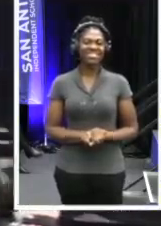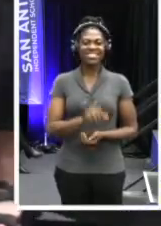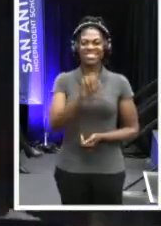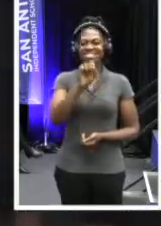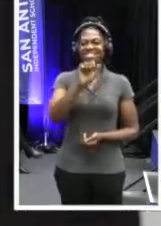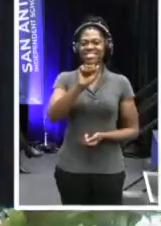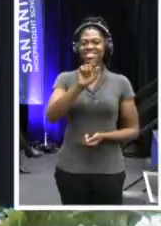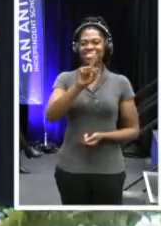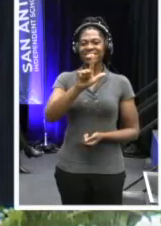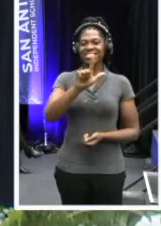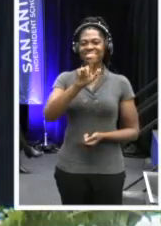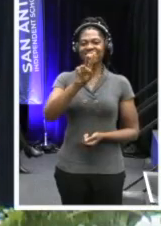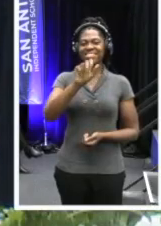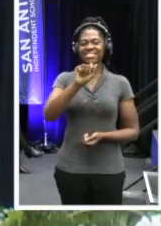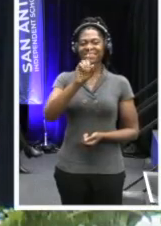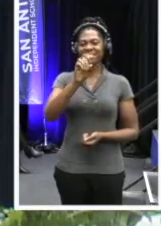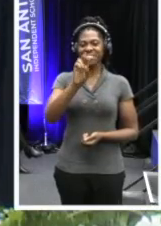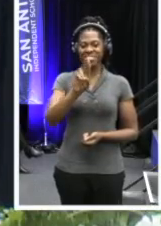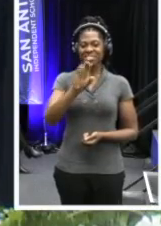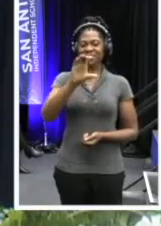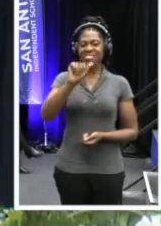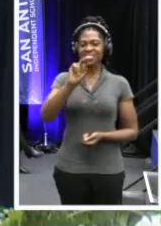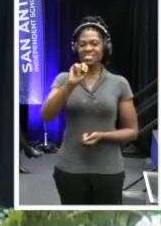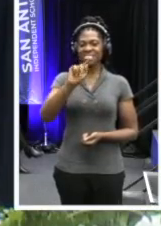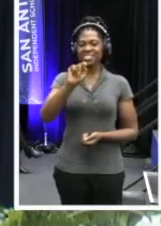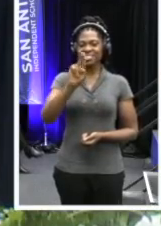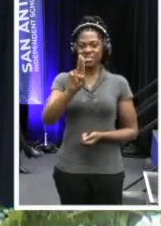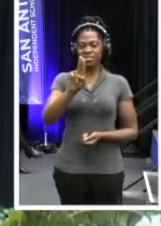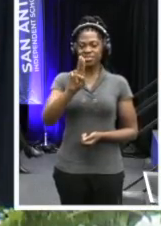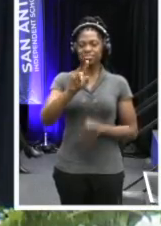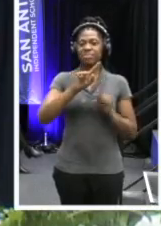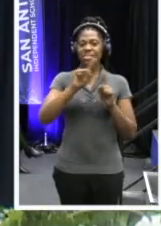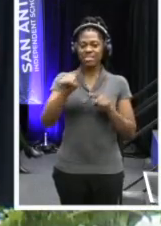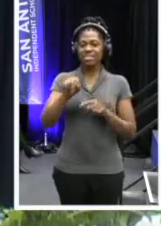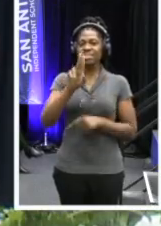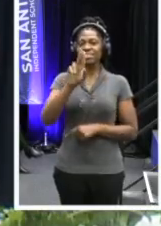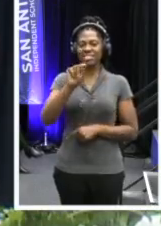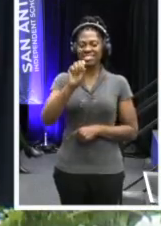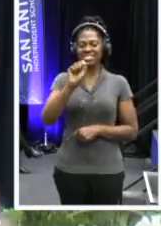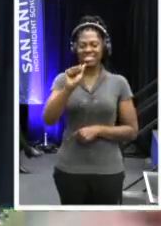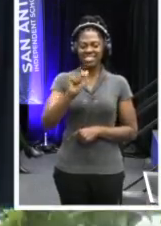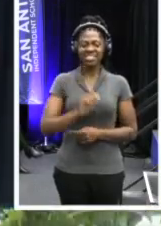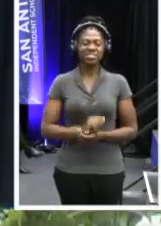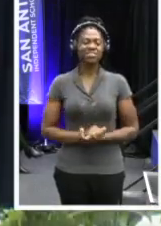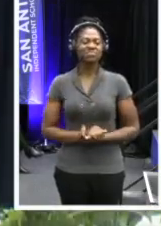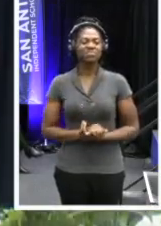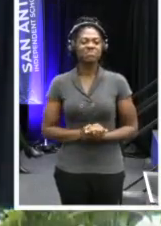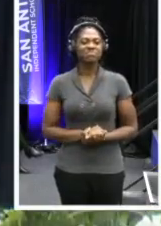Salvador Cantu will be attending Texas A&M University at San Antonio.